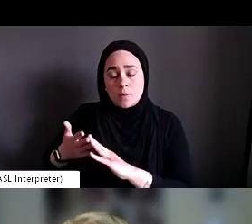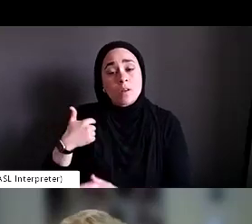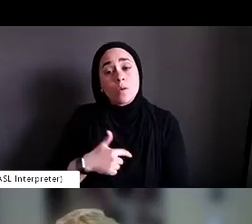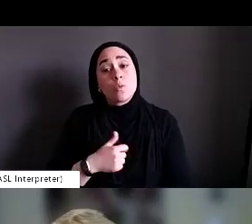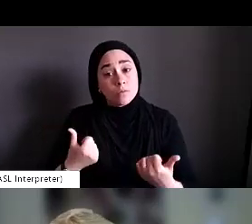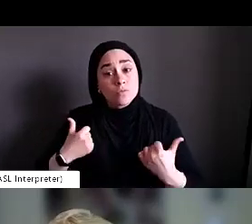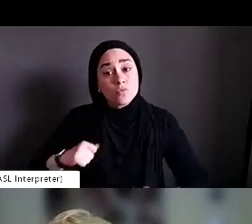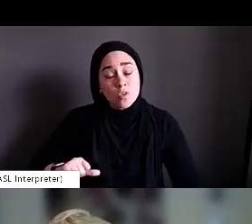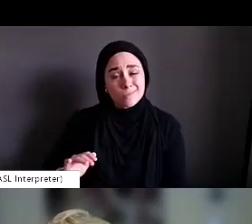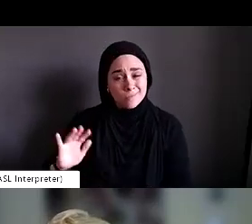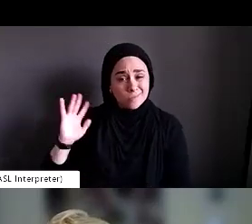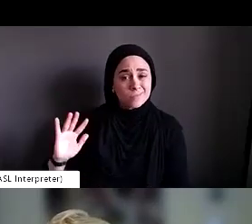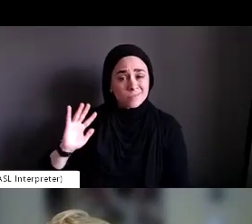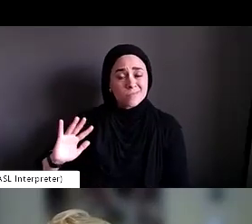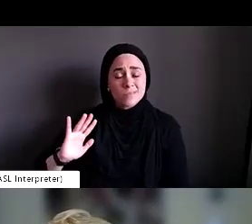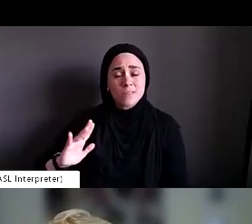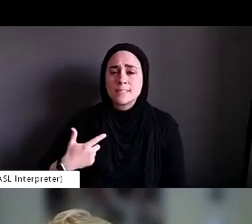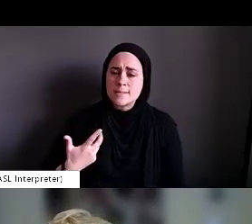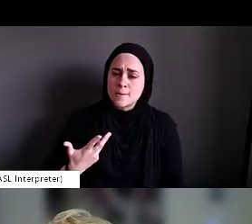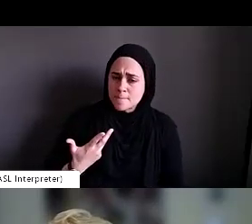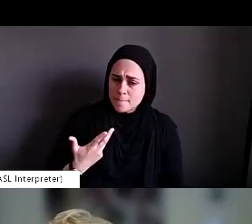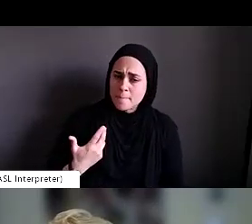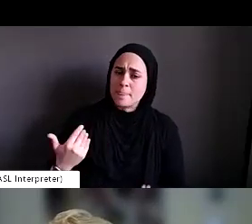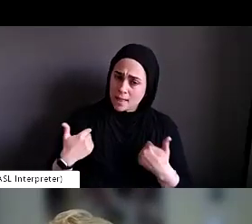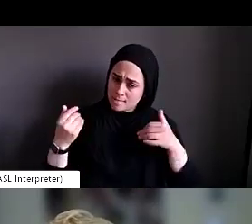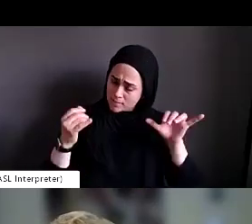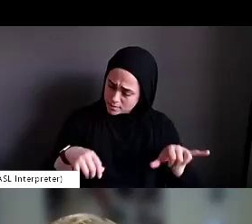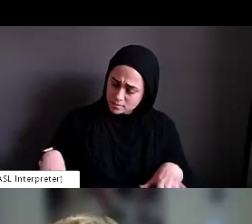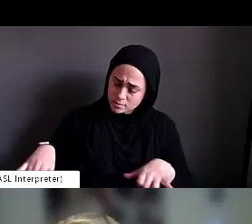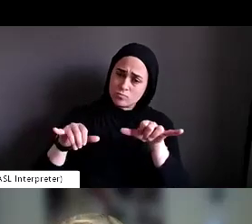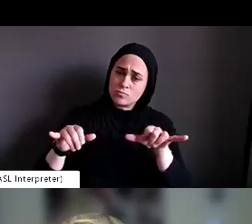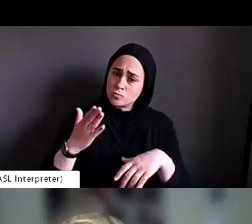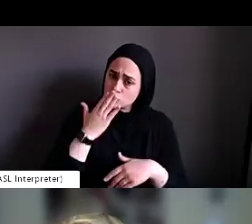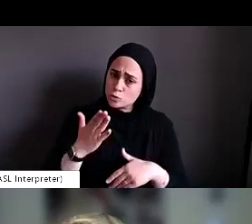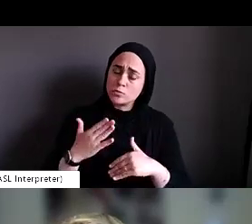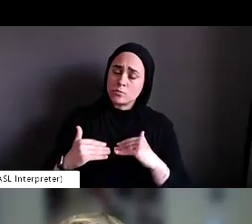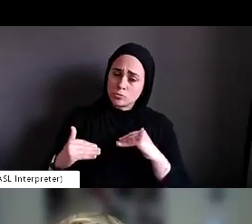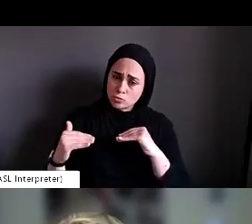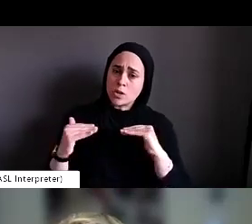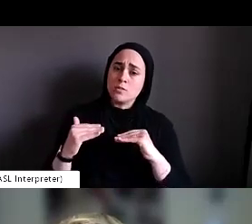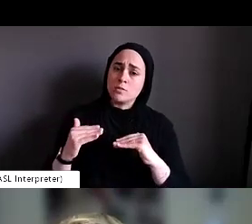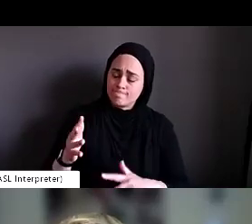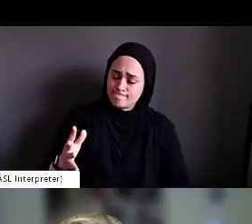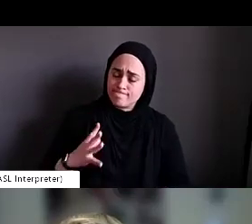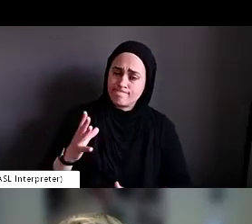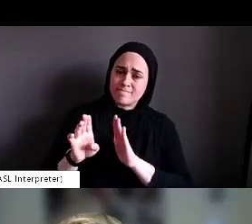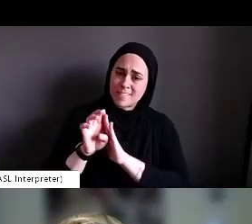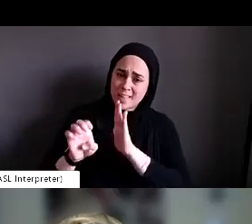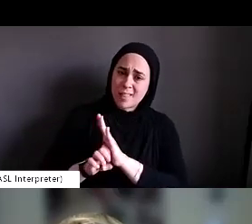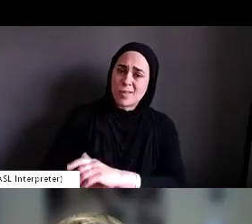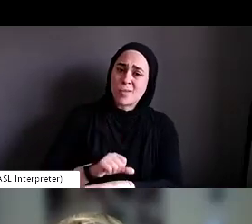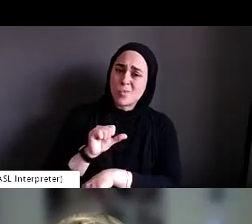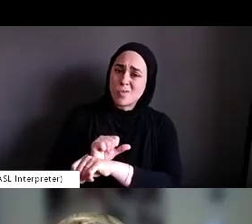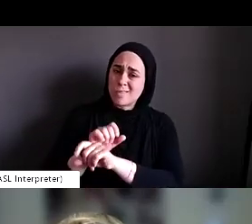early on to really have a standard of good, ethical, and just work and to aim at